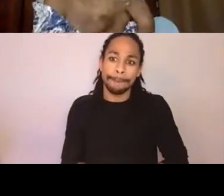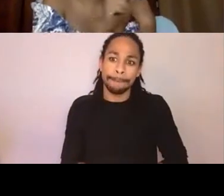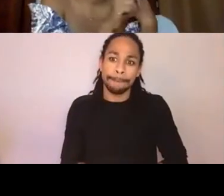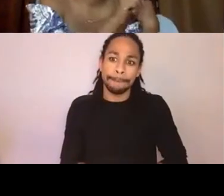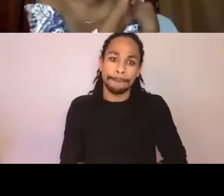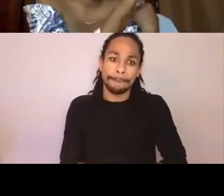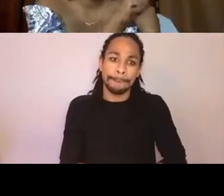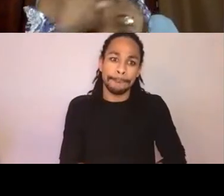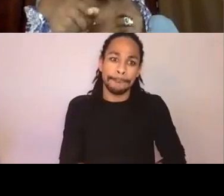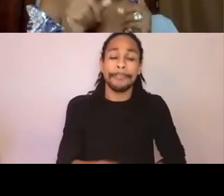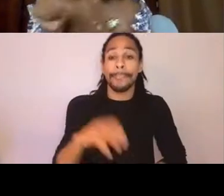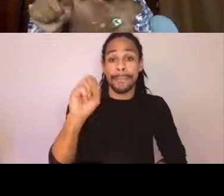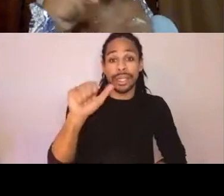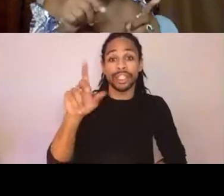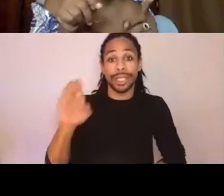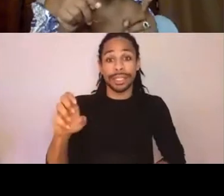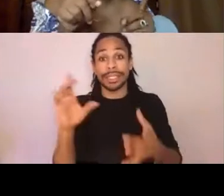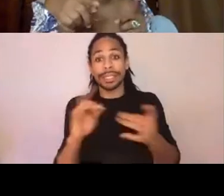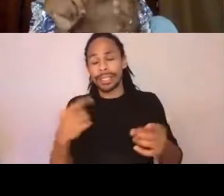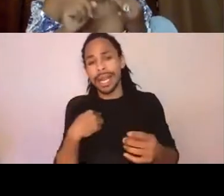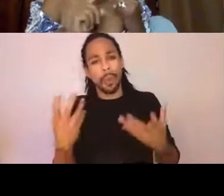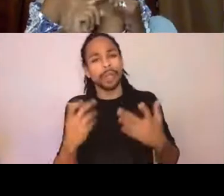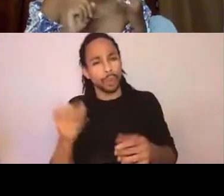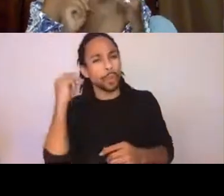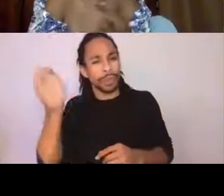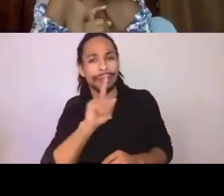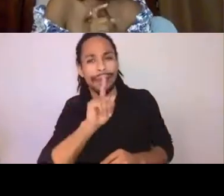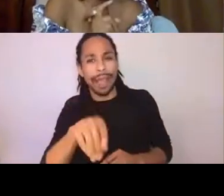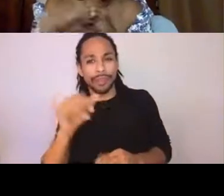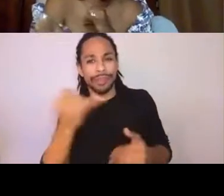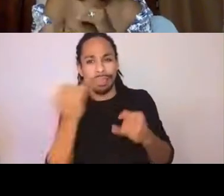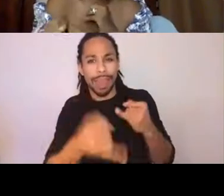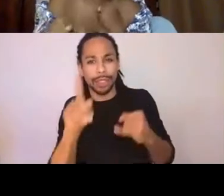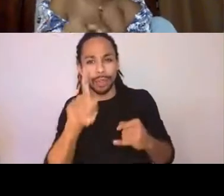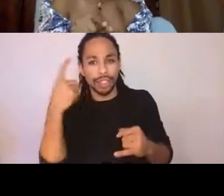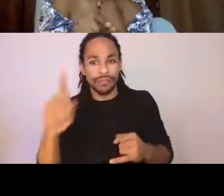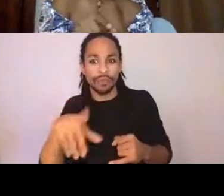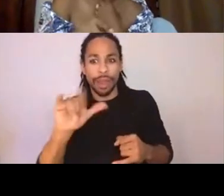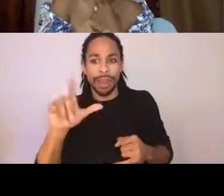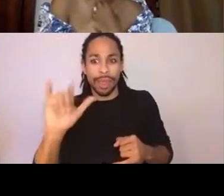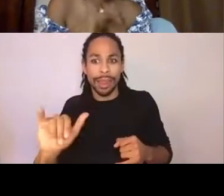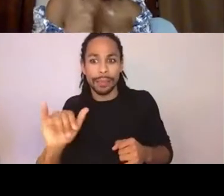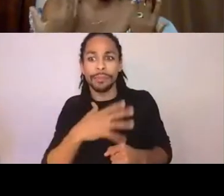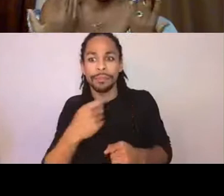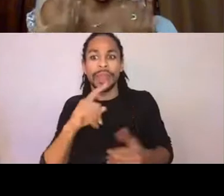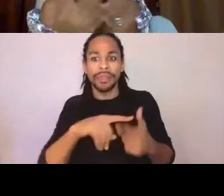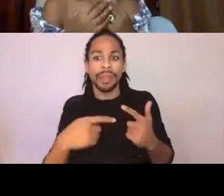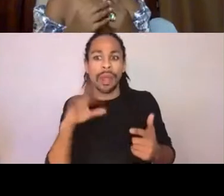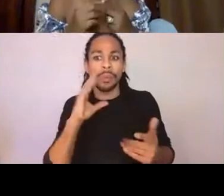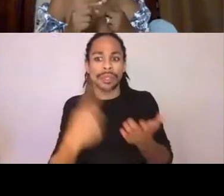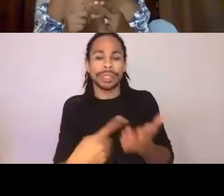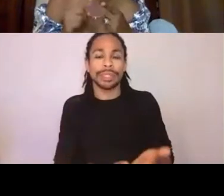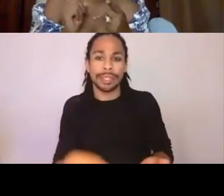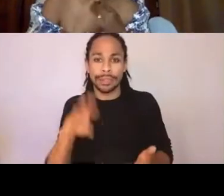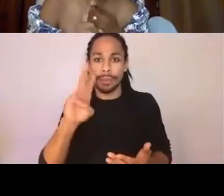I want to just quickly answer the last question for Lily, and I will tackle Brian's question from